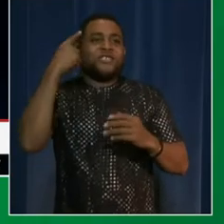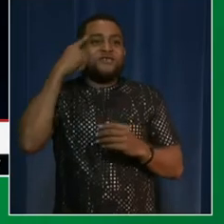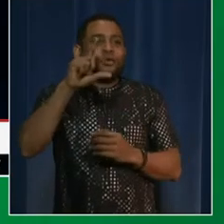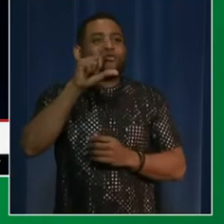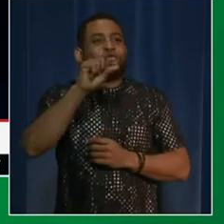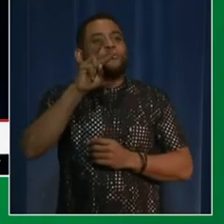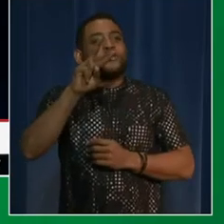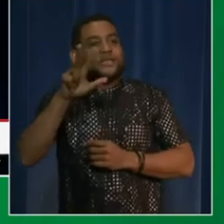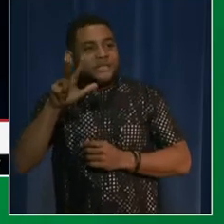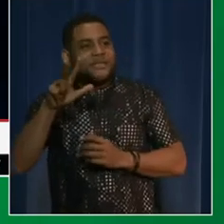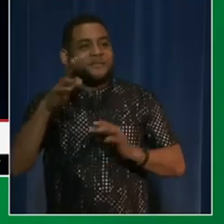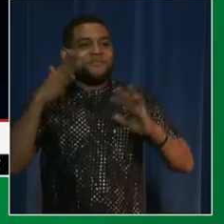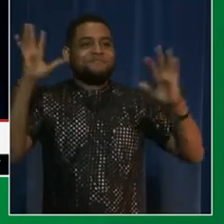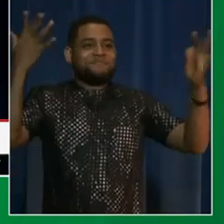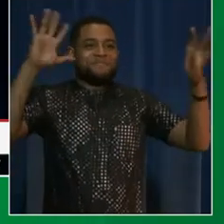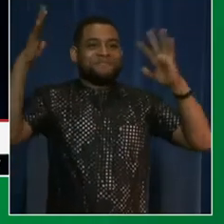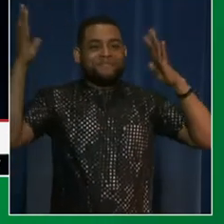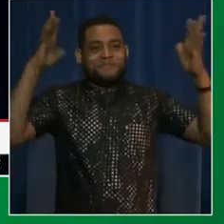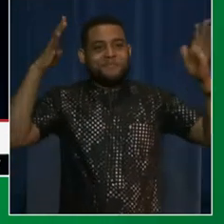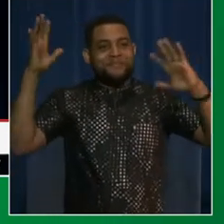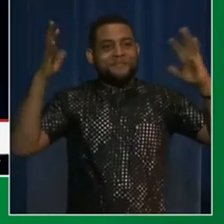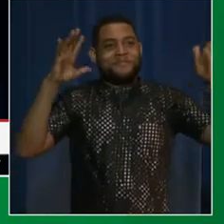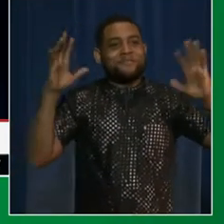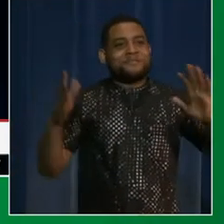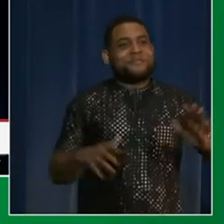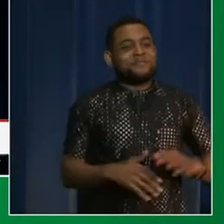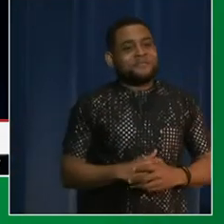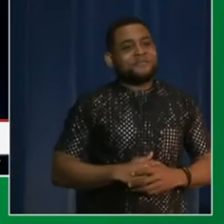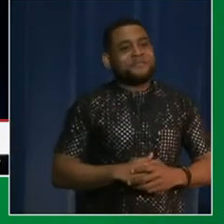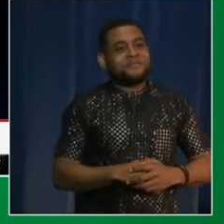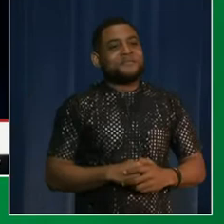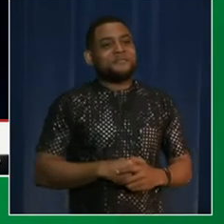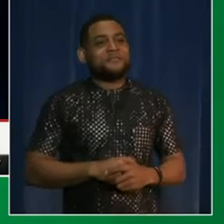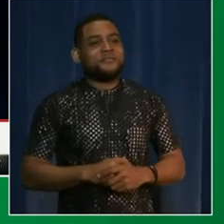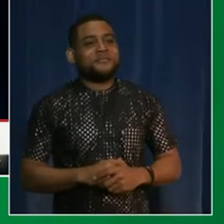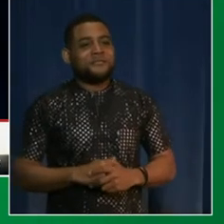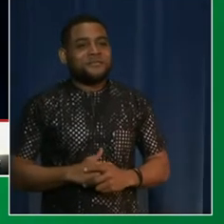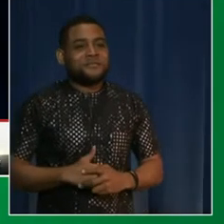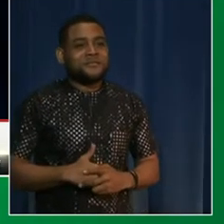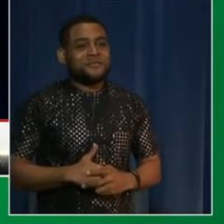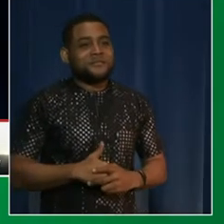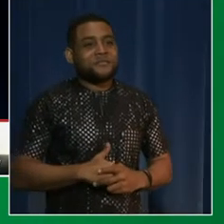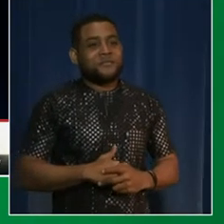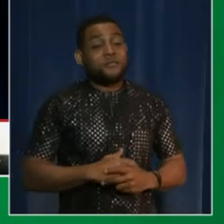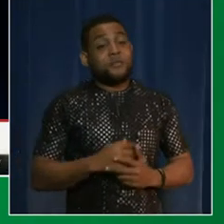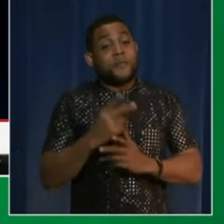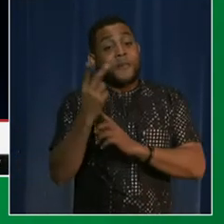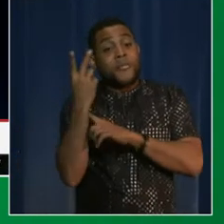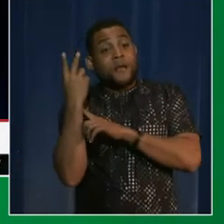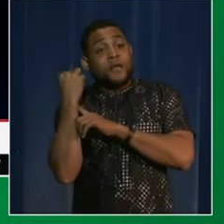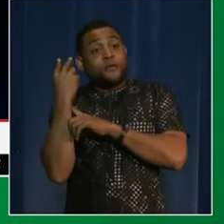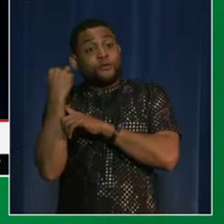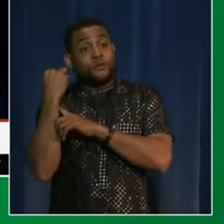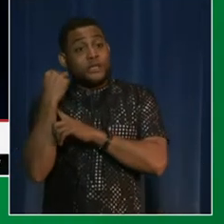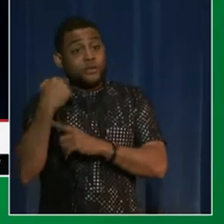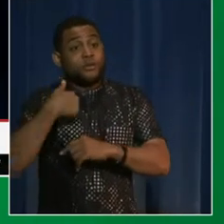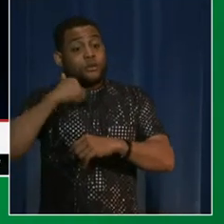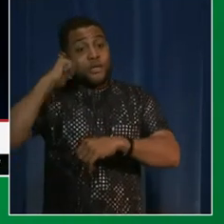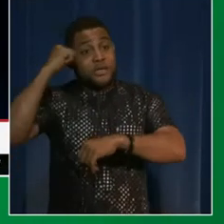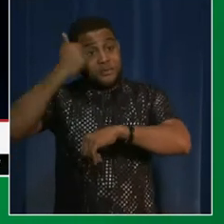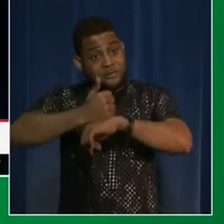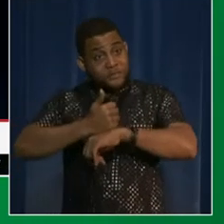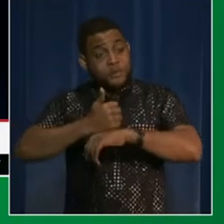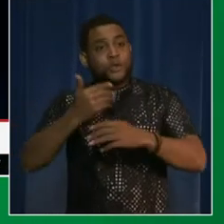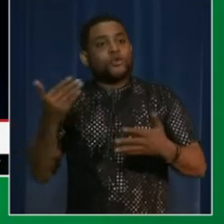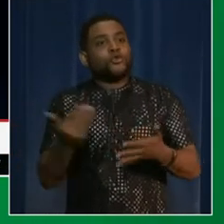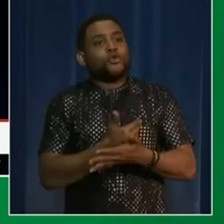Two years ago, I established in the council a new certified